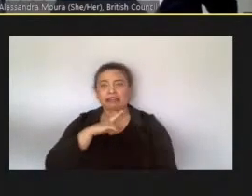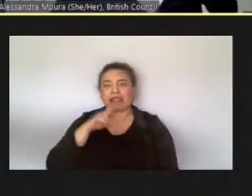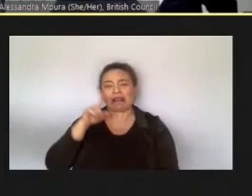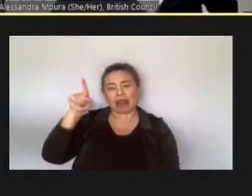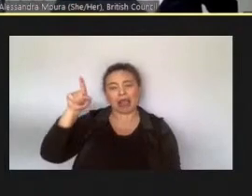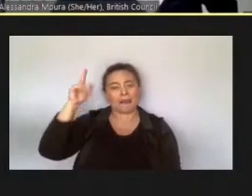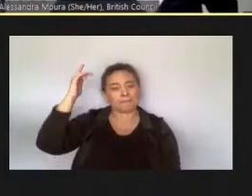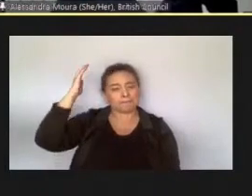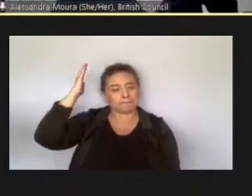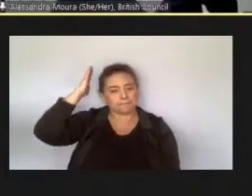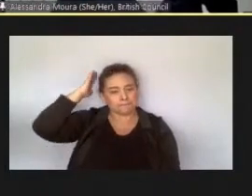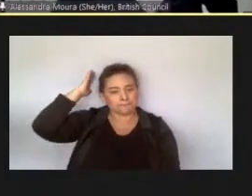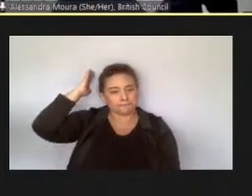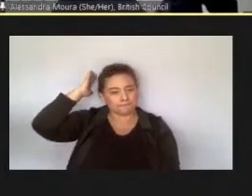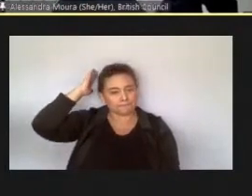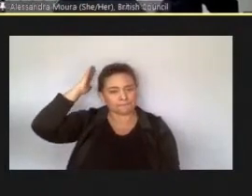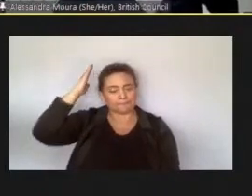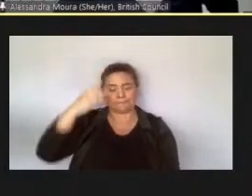So yeah.